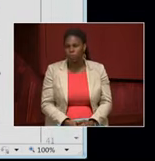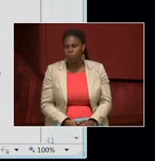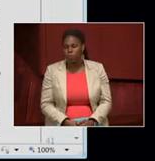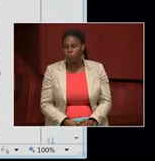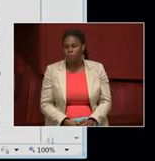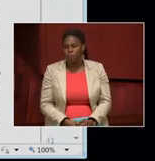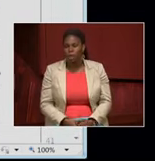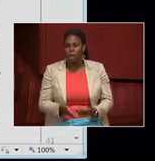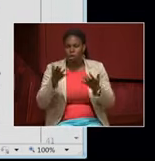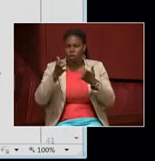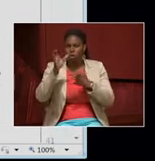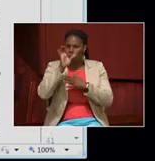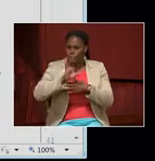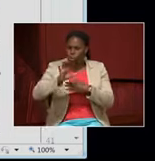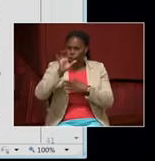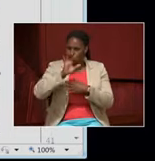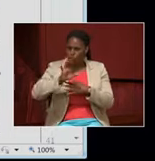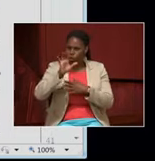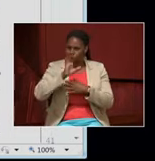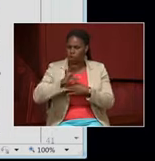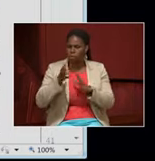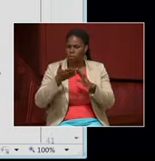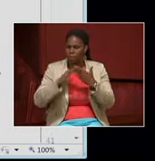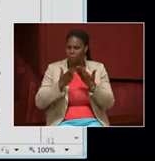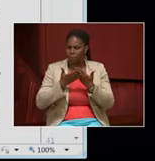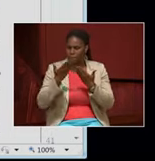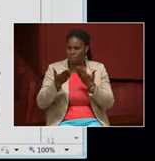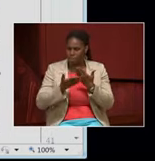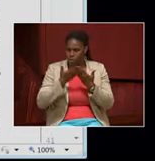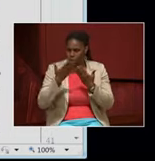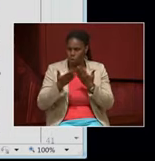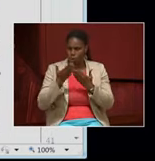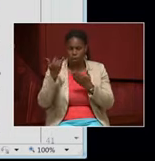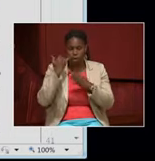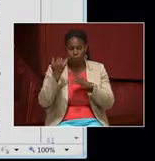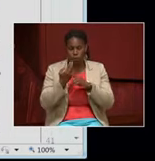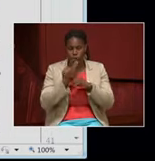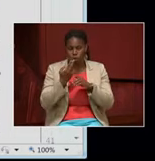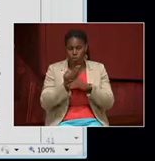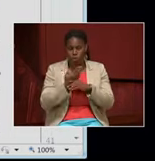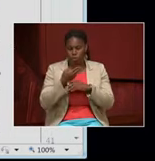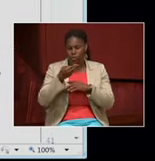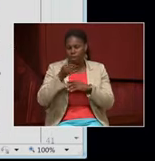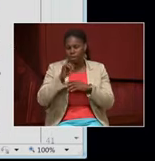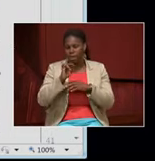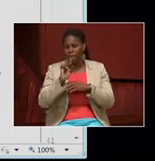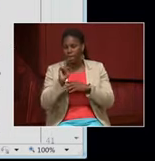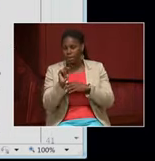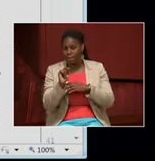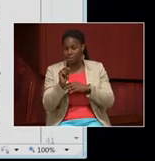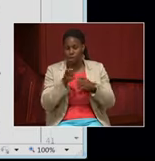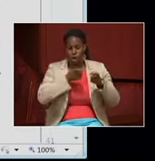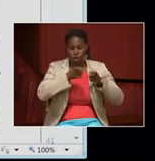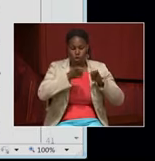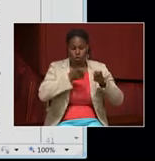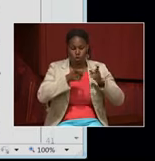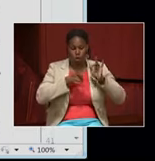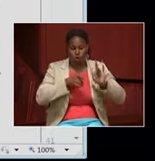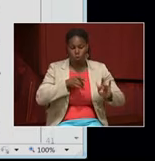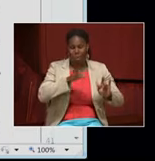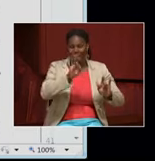you want to search it, a little easier, I think if you use, as a hint, use your Control